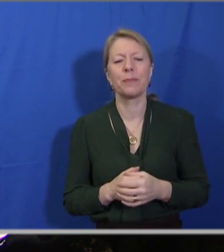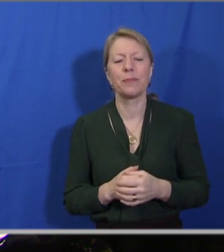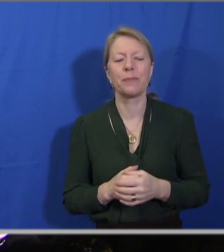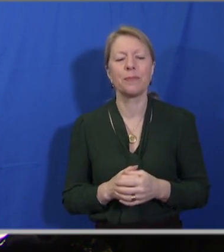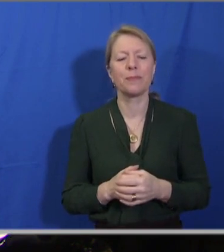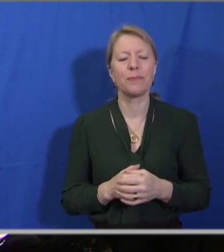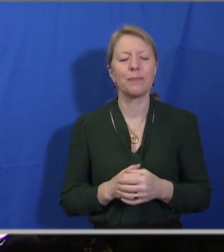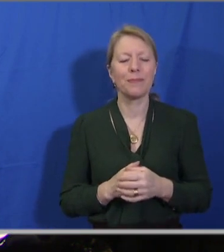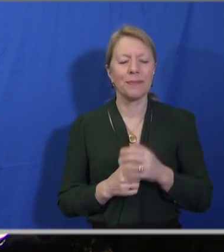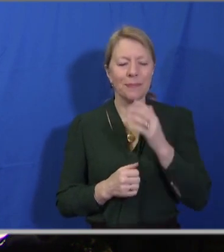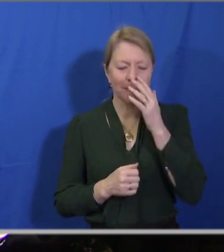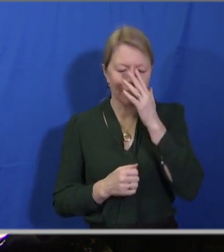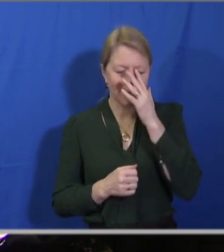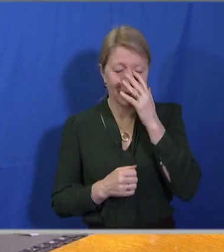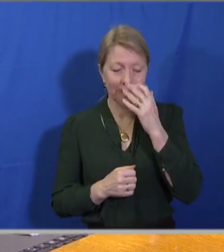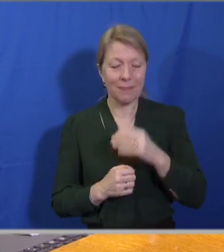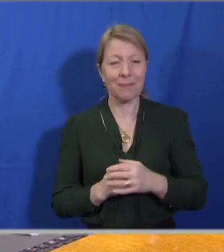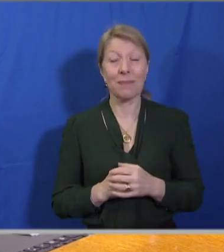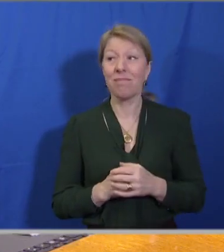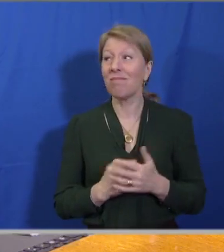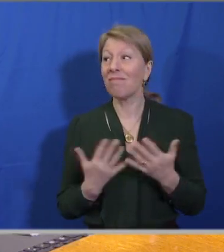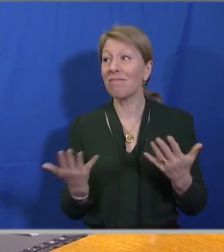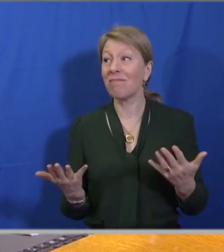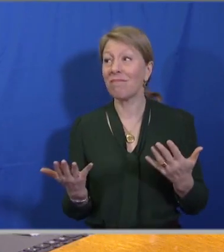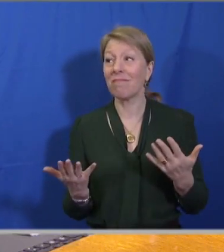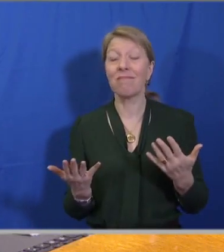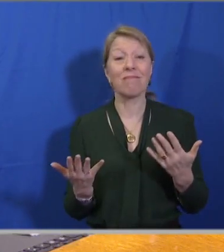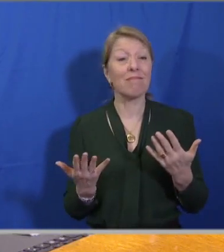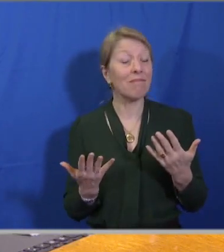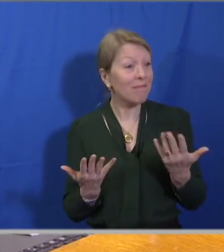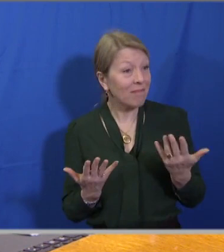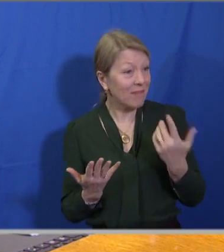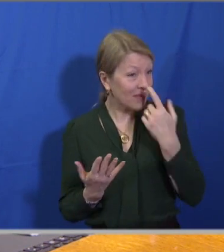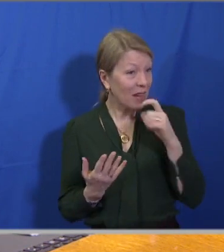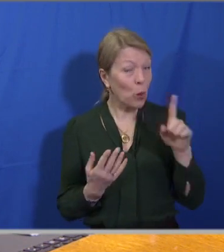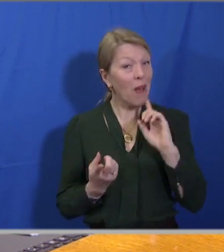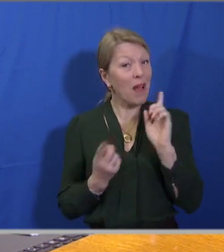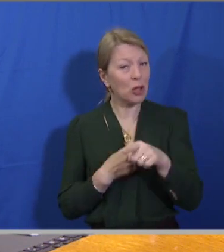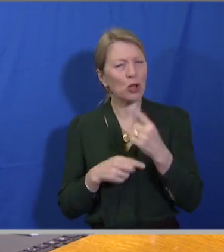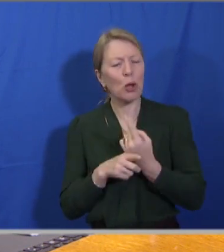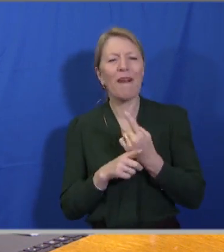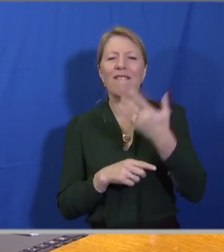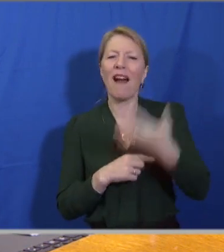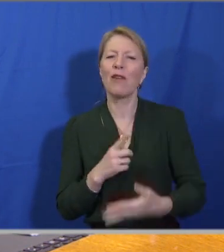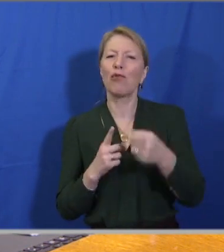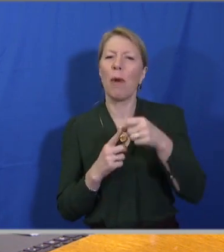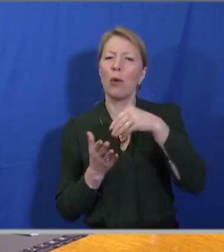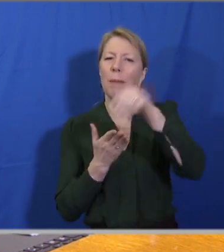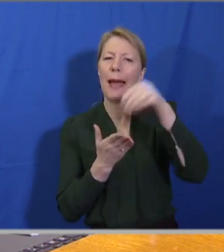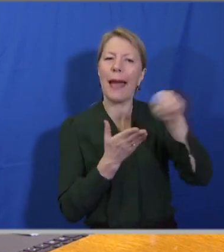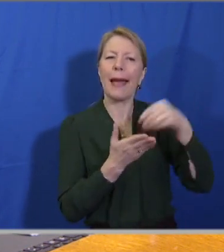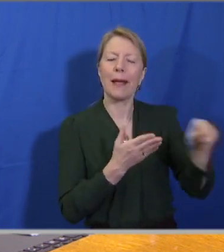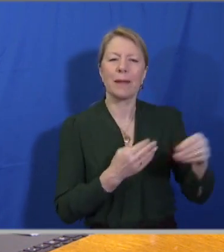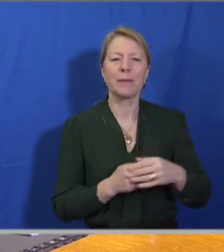panel. Could someone pick up on that question around the £500 payment on independent sector, please? Yes, Chair, Mark